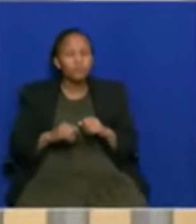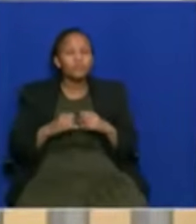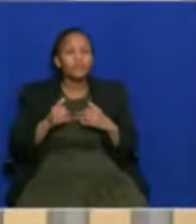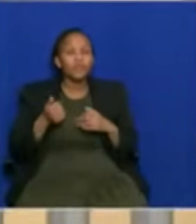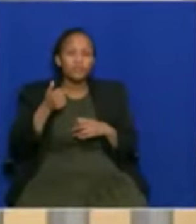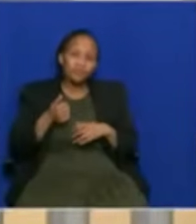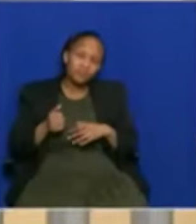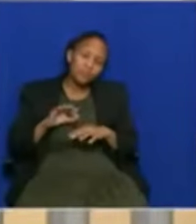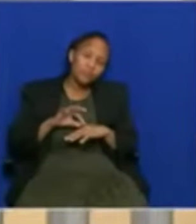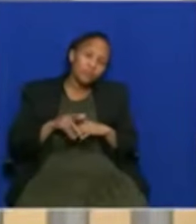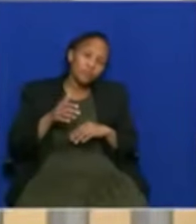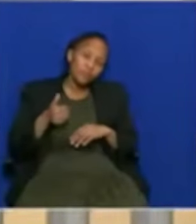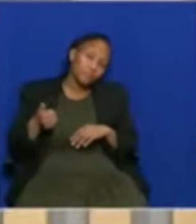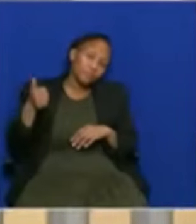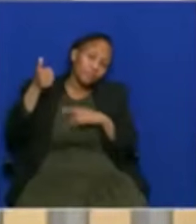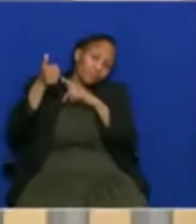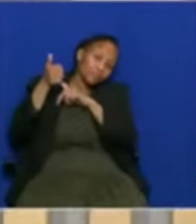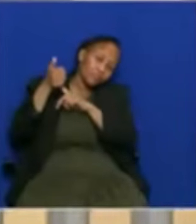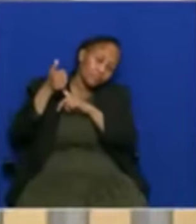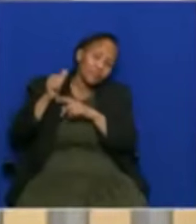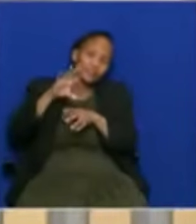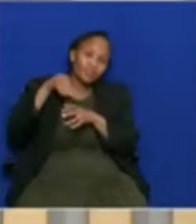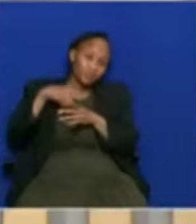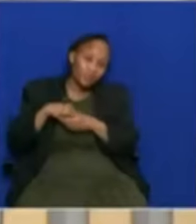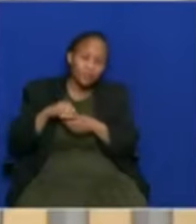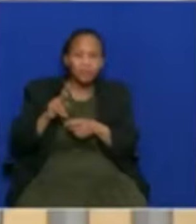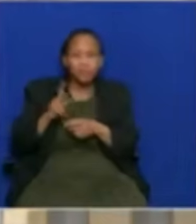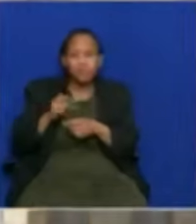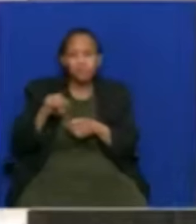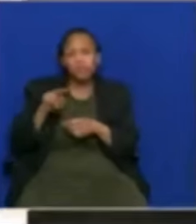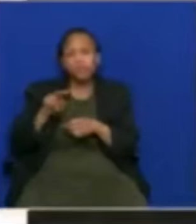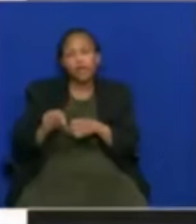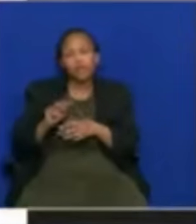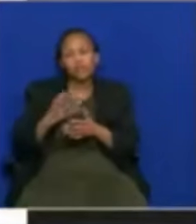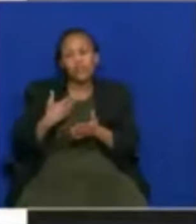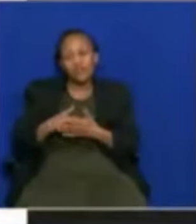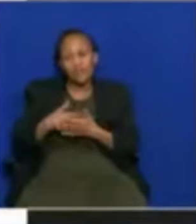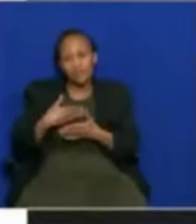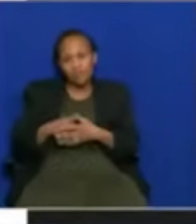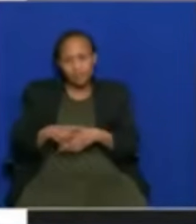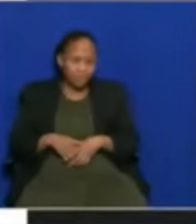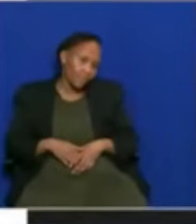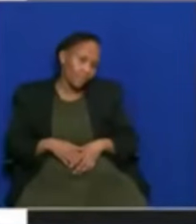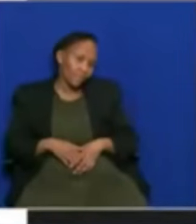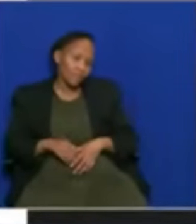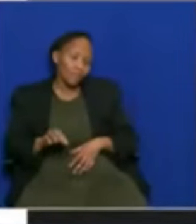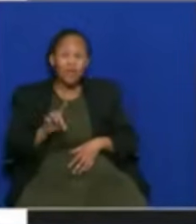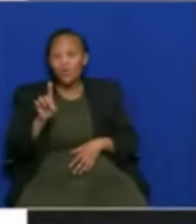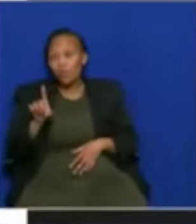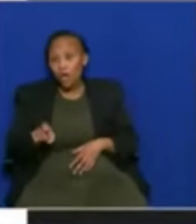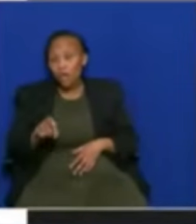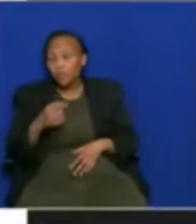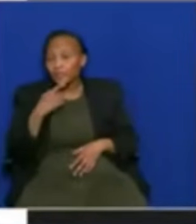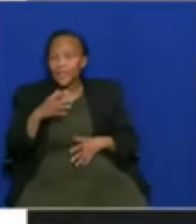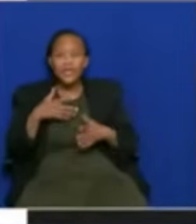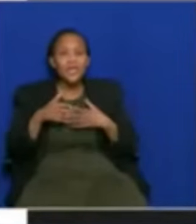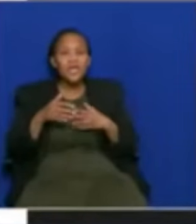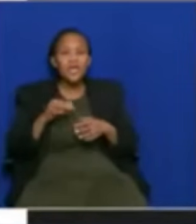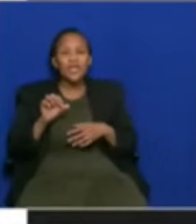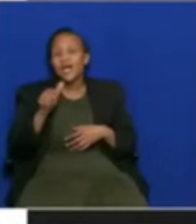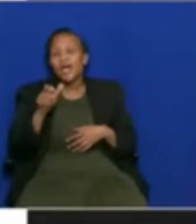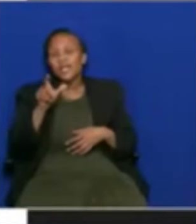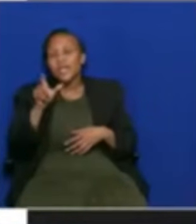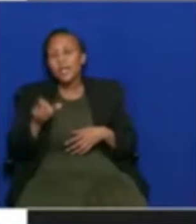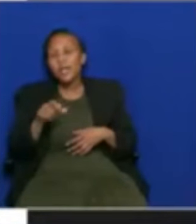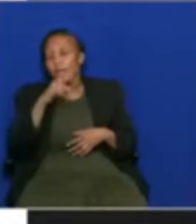included Khan, were available. The question is, why did you not pick any other name of the provincial